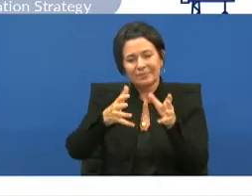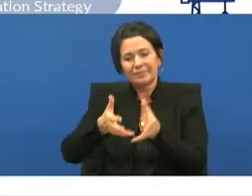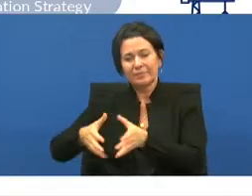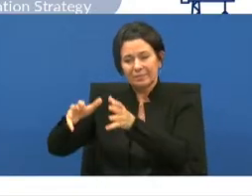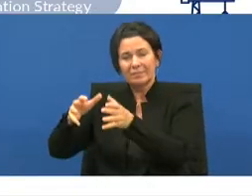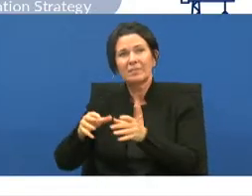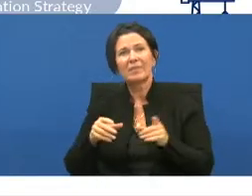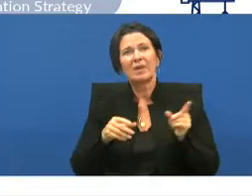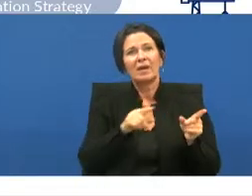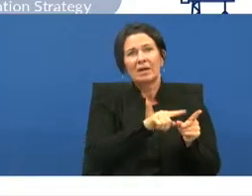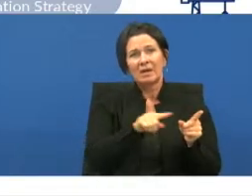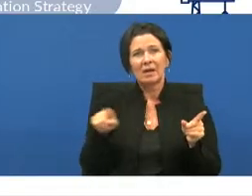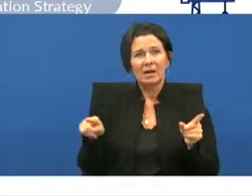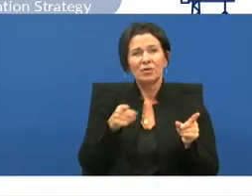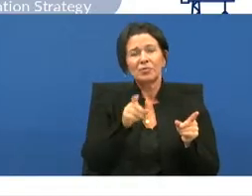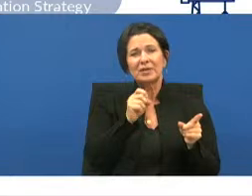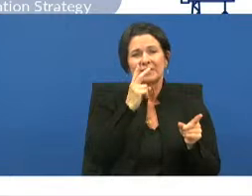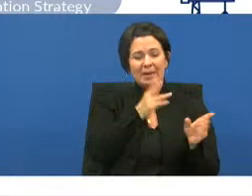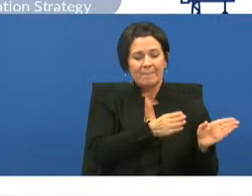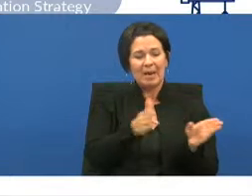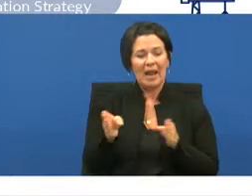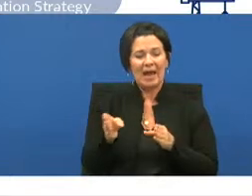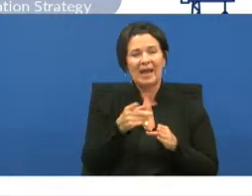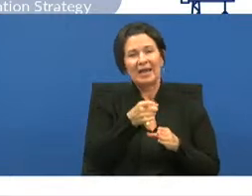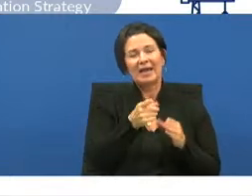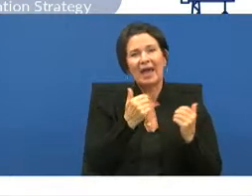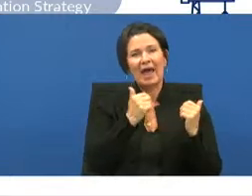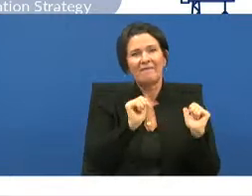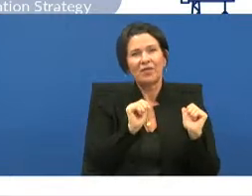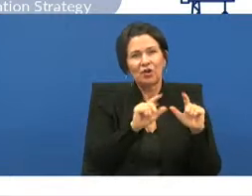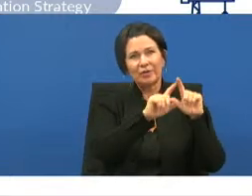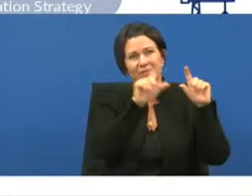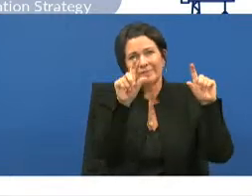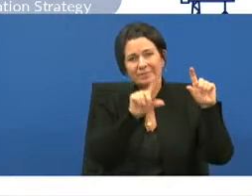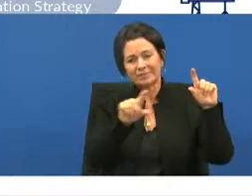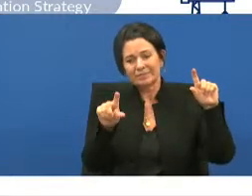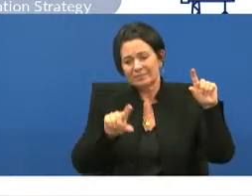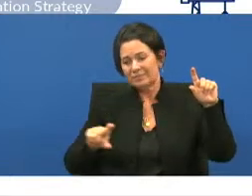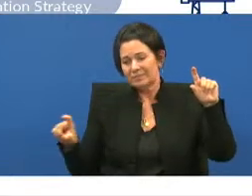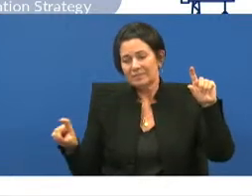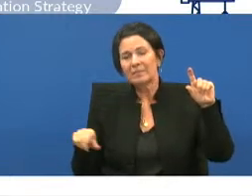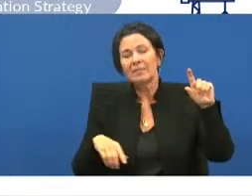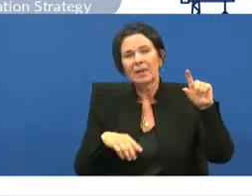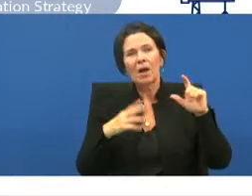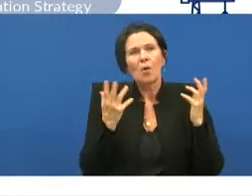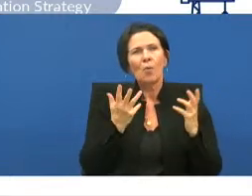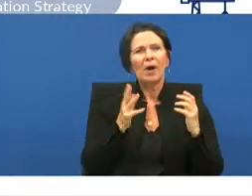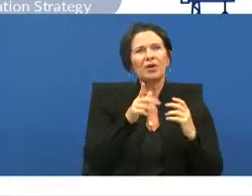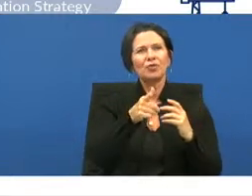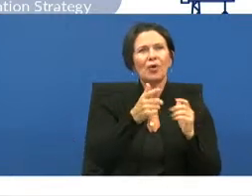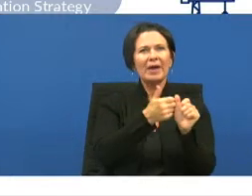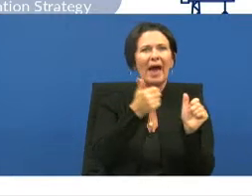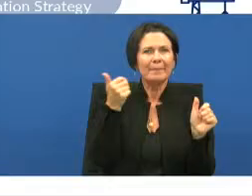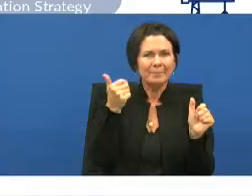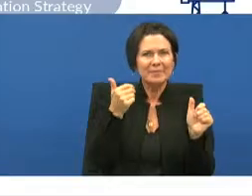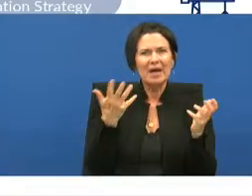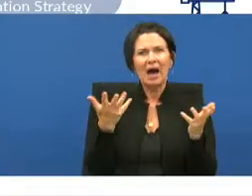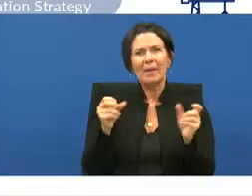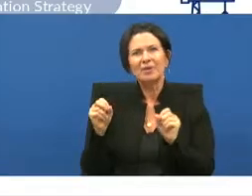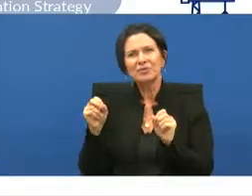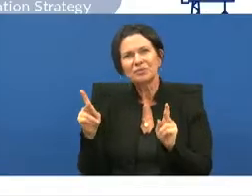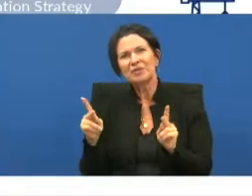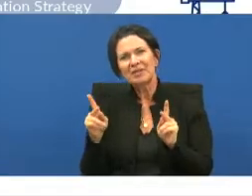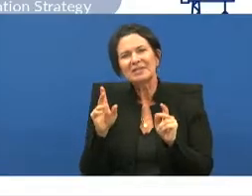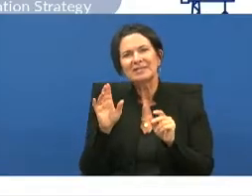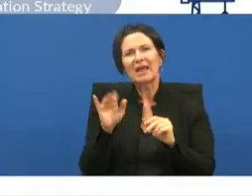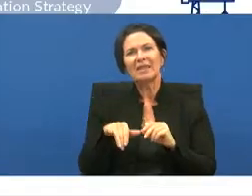overall sort of planning effort on the entertainment and related side, what are your gaps and opportunities? That's that sort of